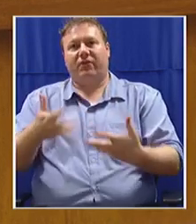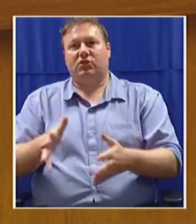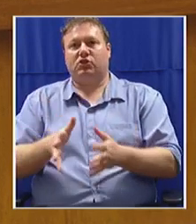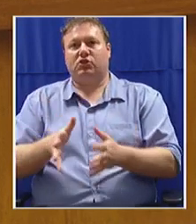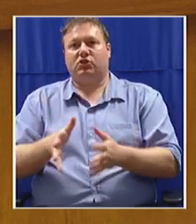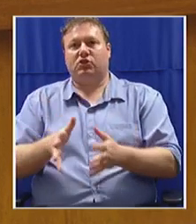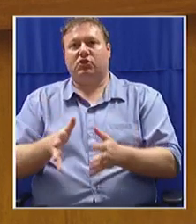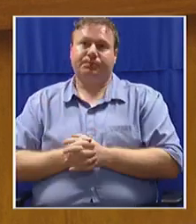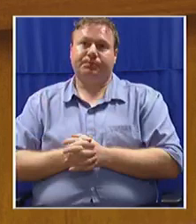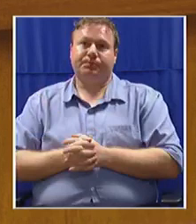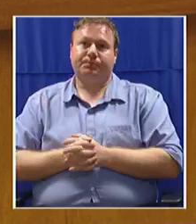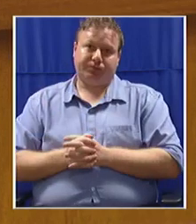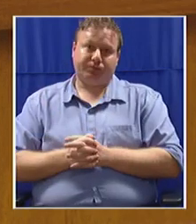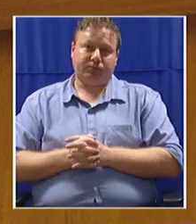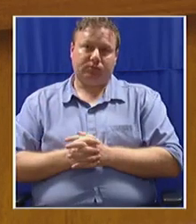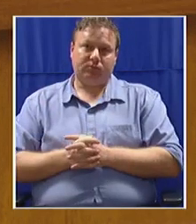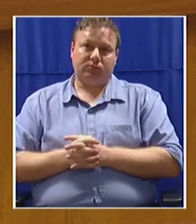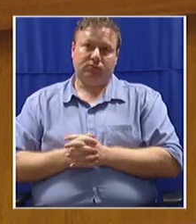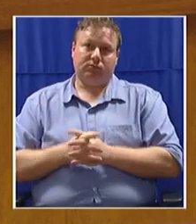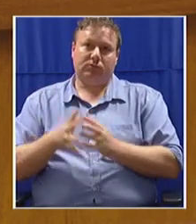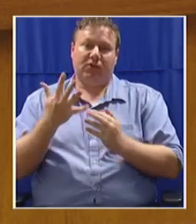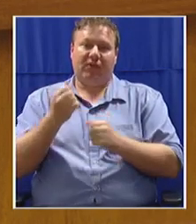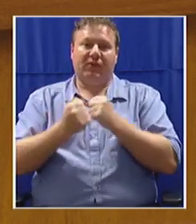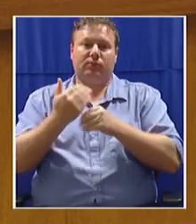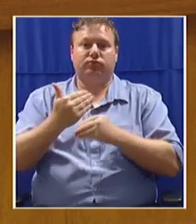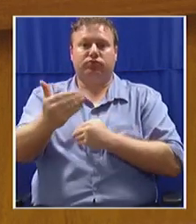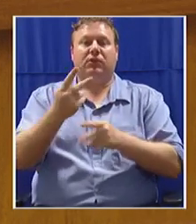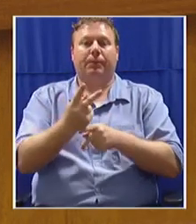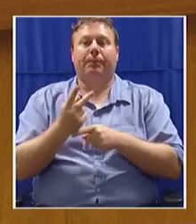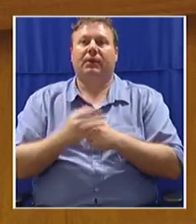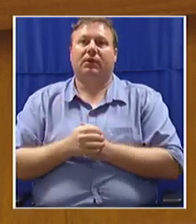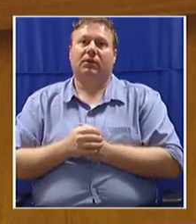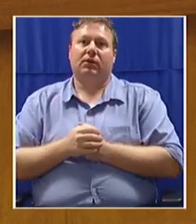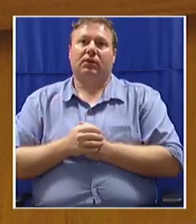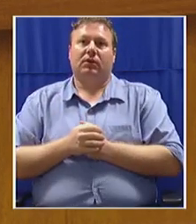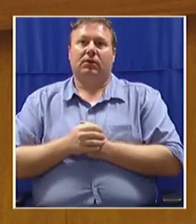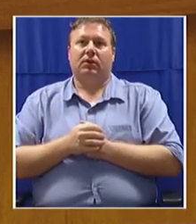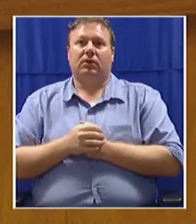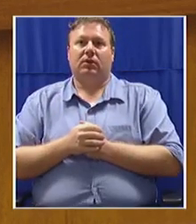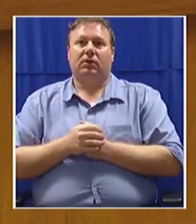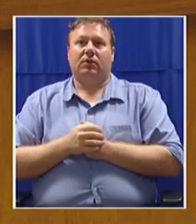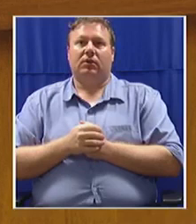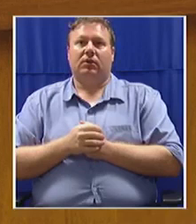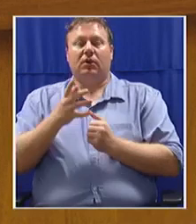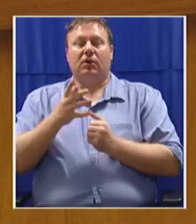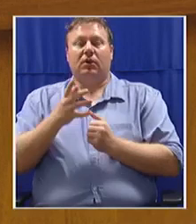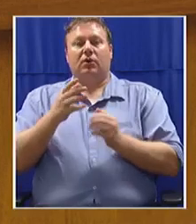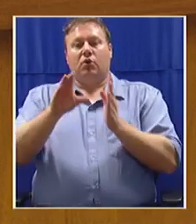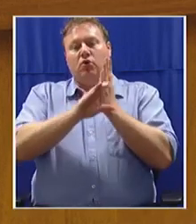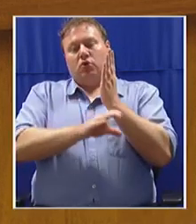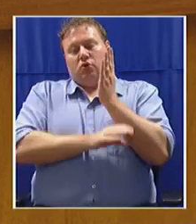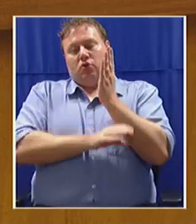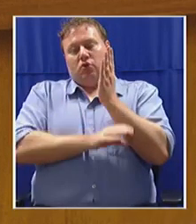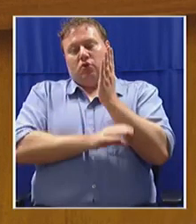The Constitutional Court considered the right to make political choices and the right to vote.